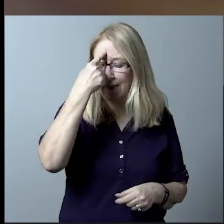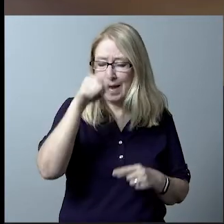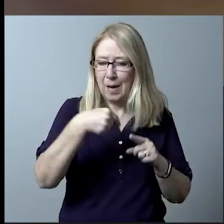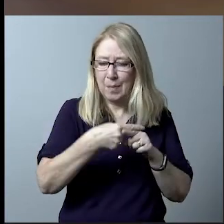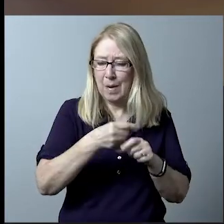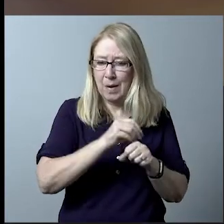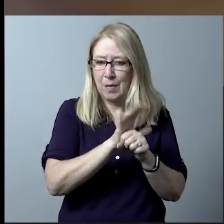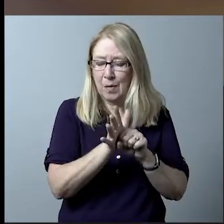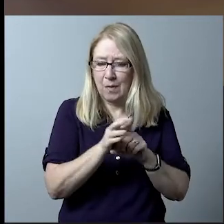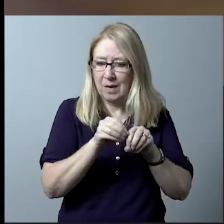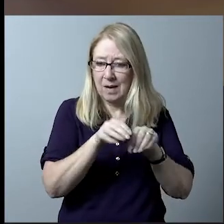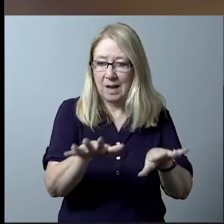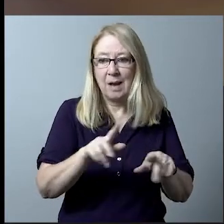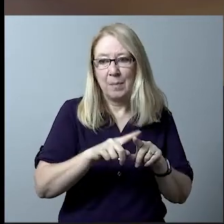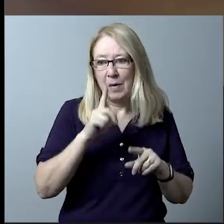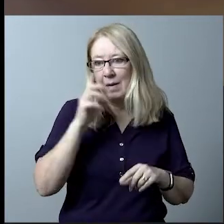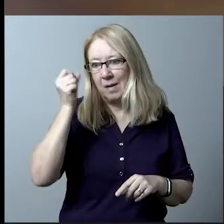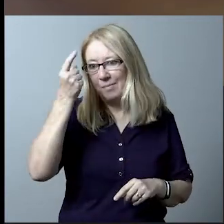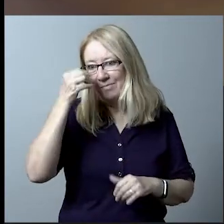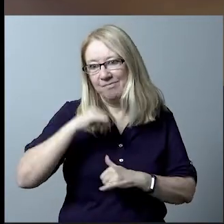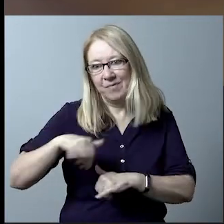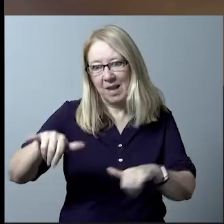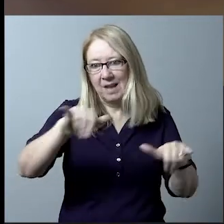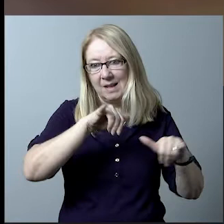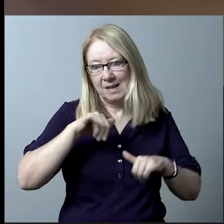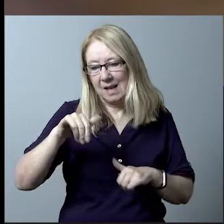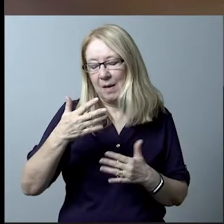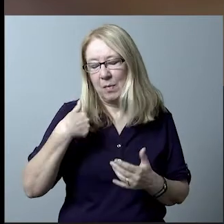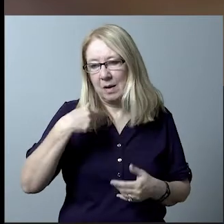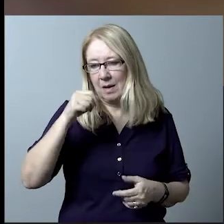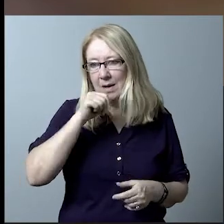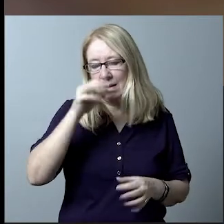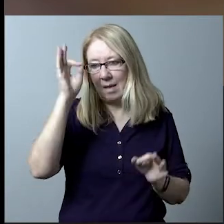thought there'd be a global pandemic, but I'm sure all of us are in that boat.